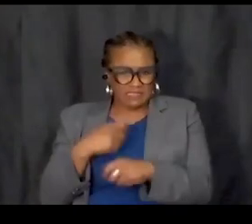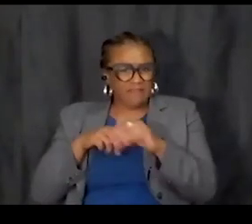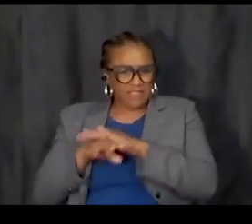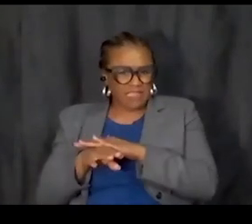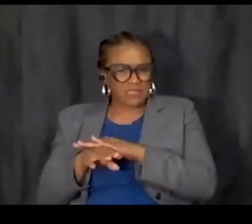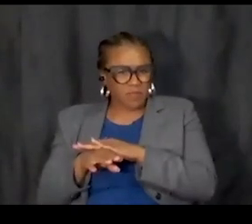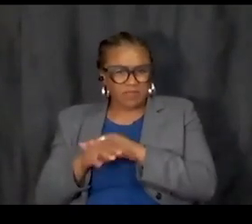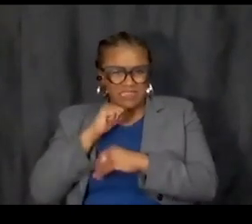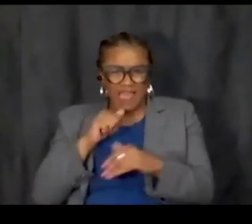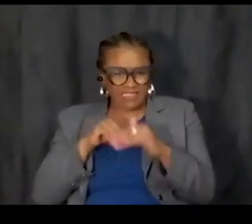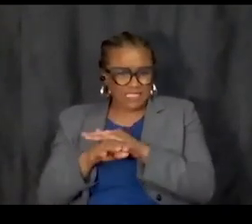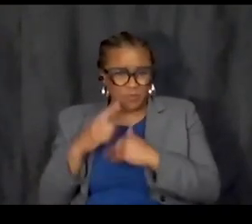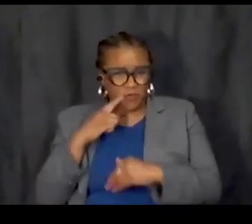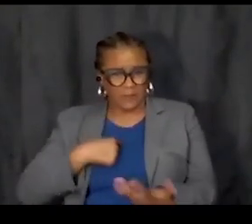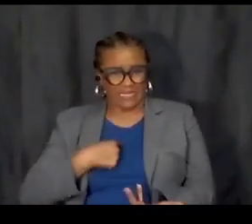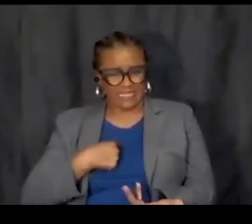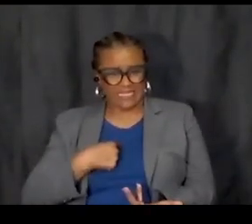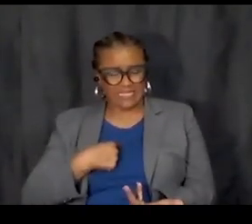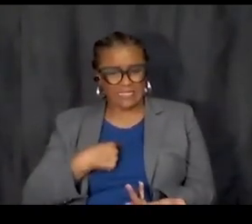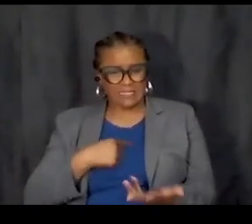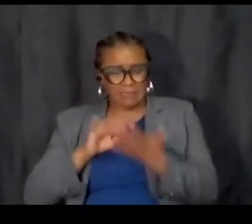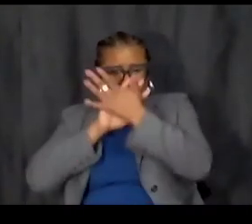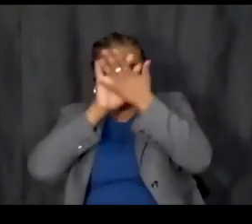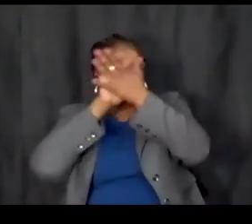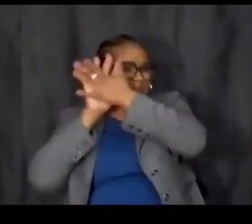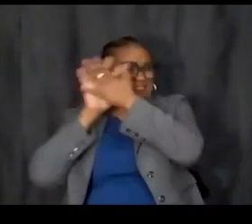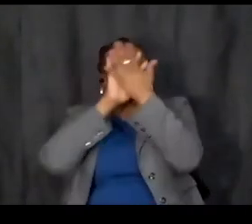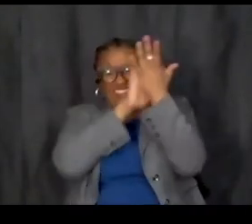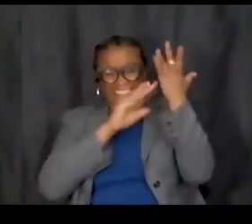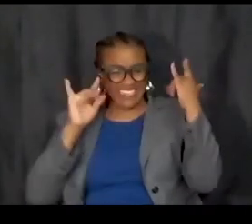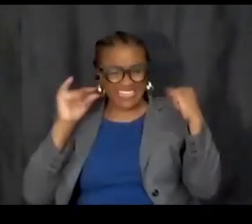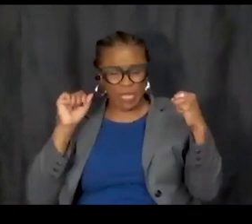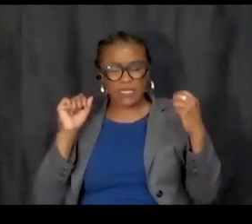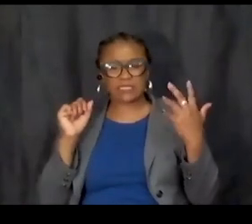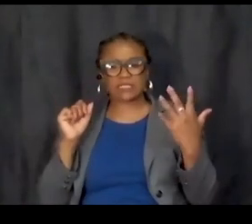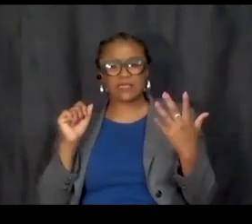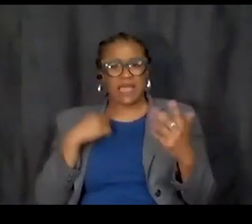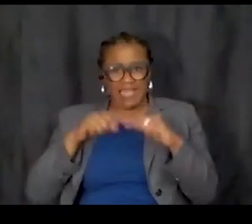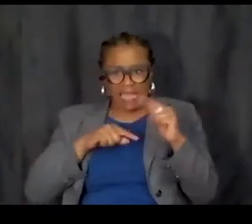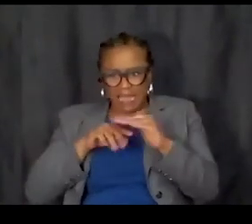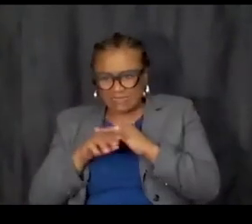so, I mean, one of the noisiest bird nature